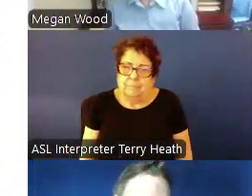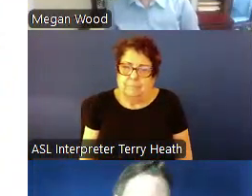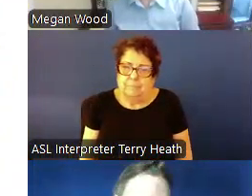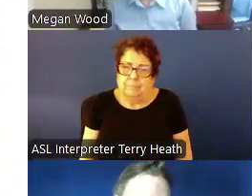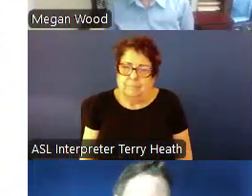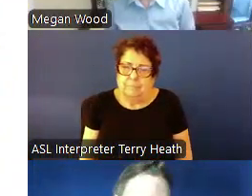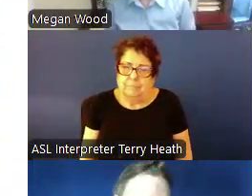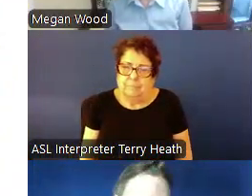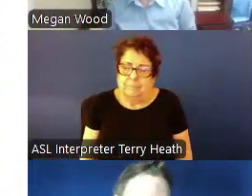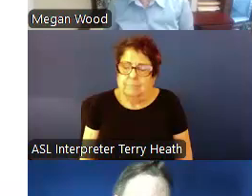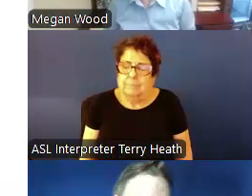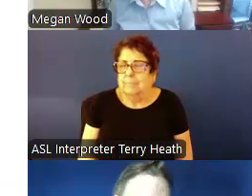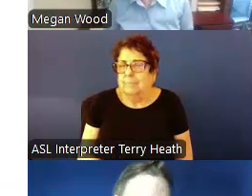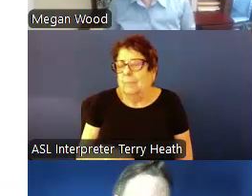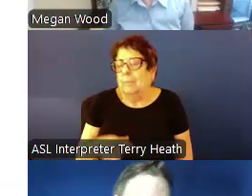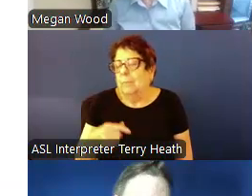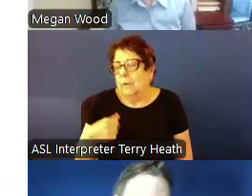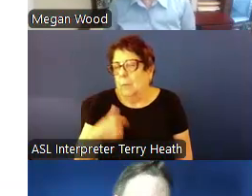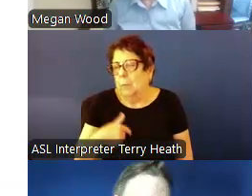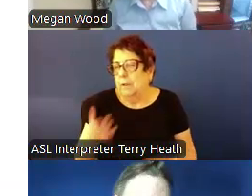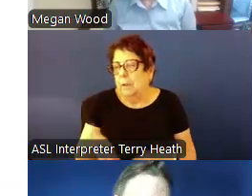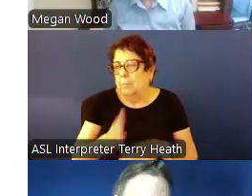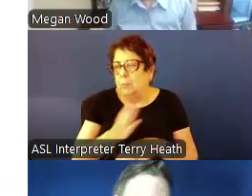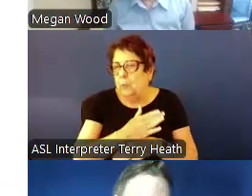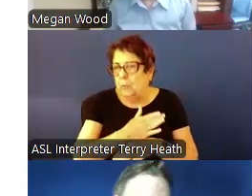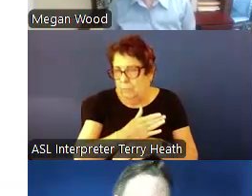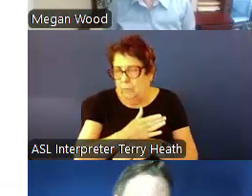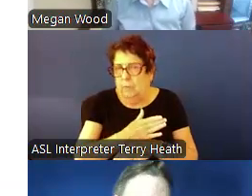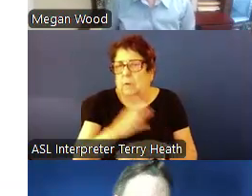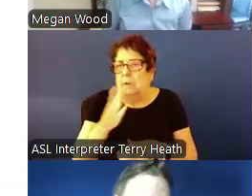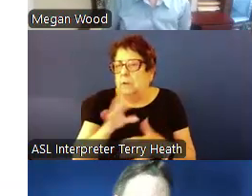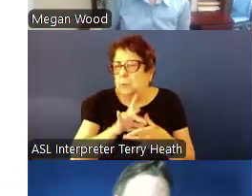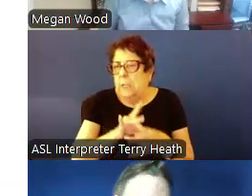So ways that I think we've improved this relationship,